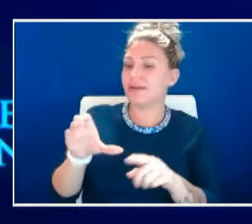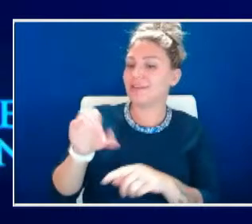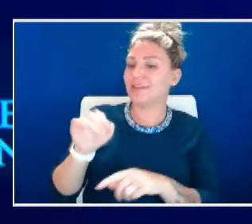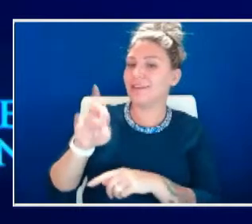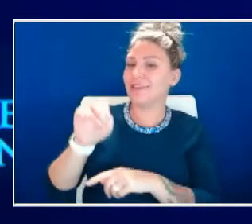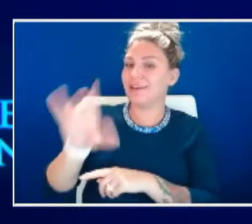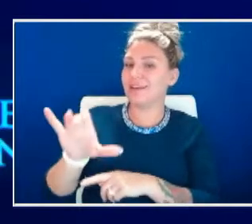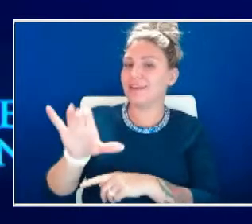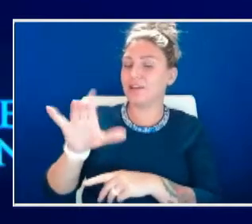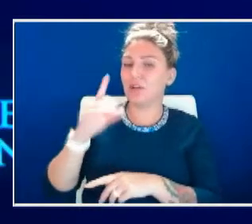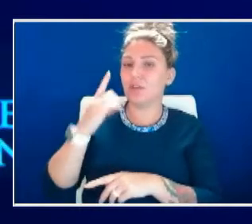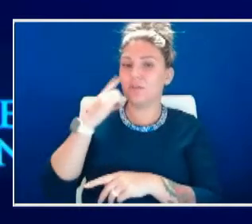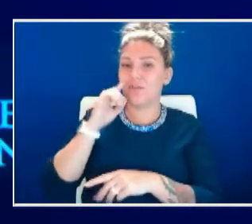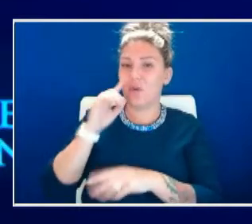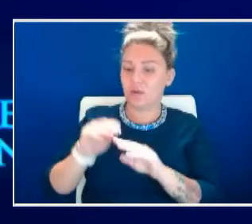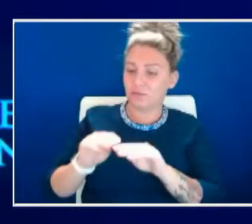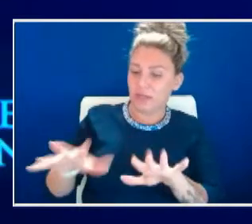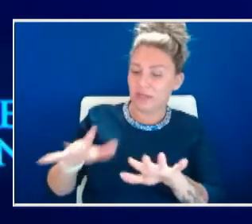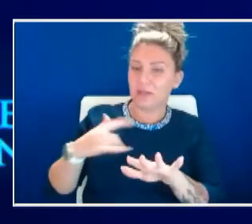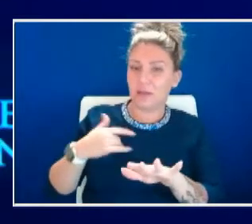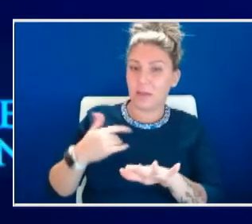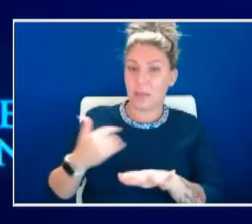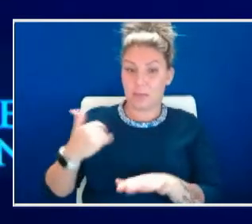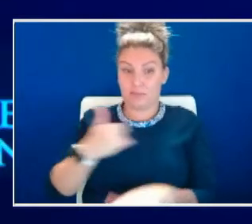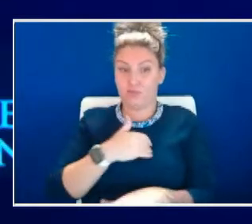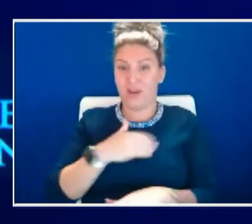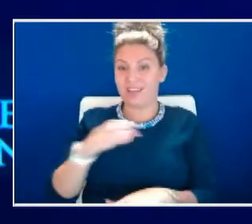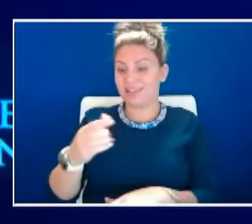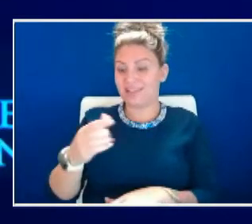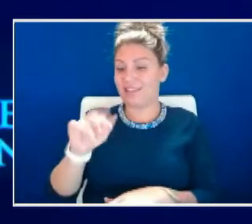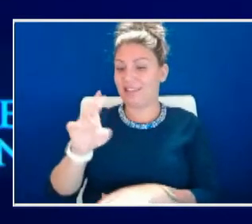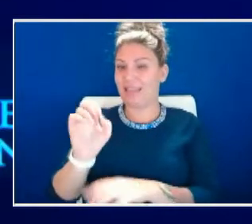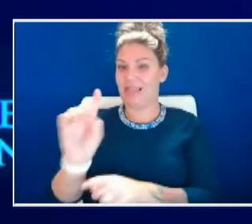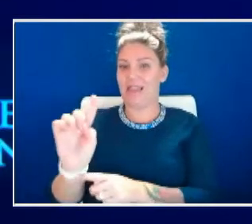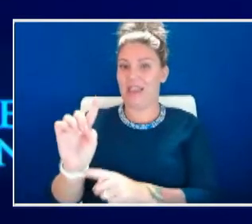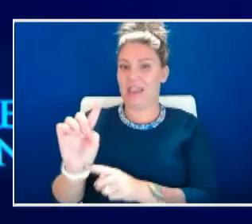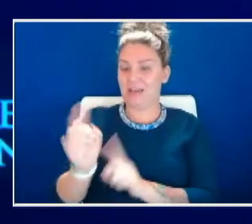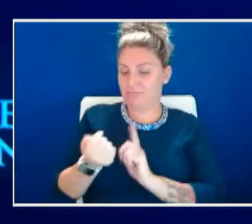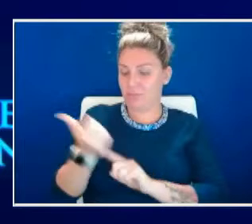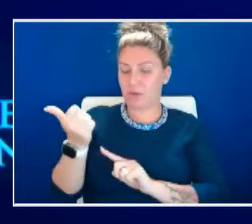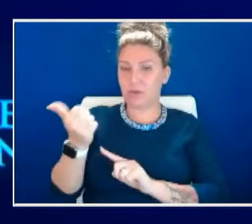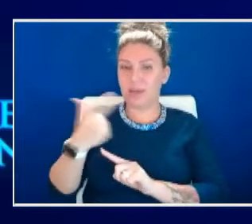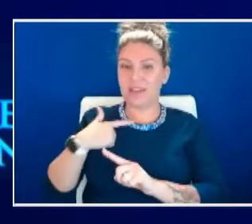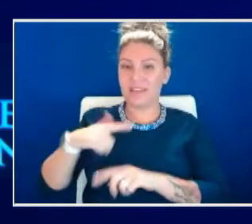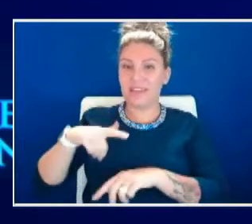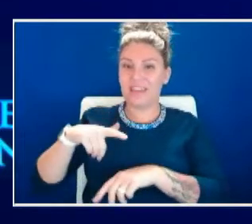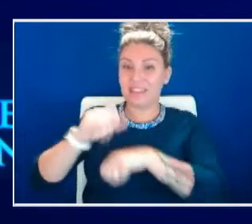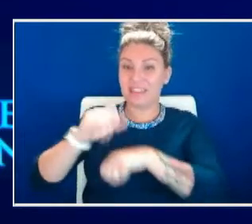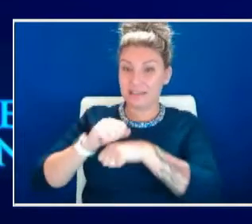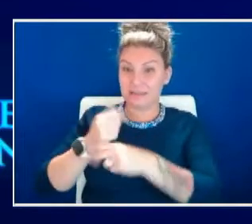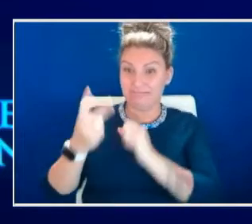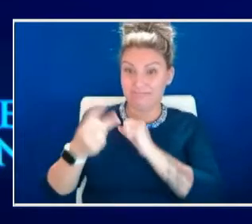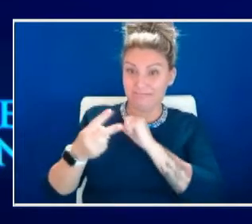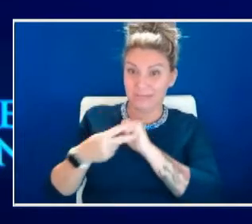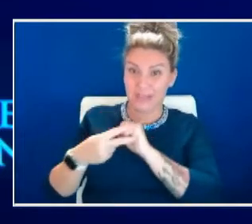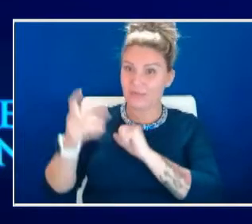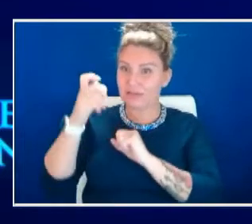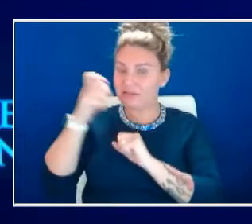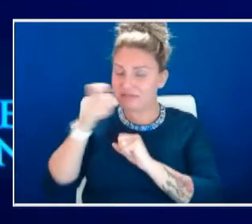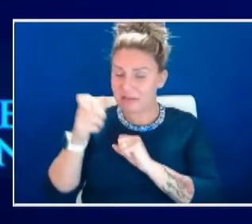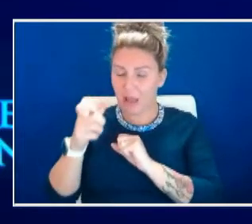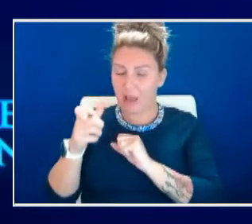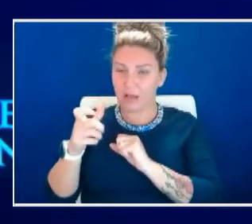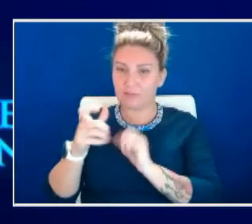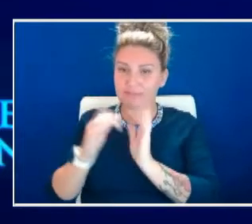breast cancer. The breast gland is removed. Oftentimes the skin is preserved because that's not a cancerogenic tissue when